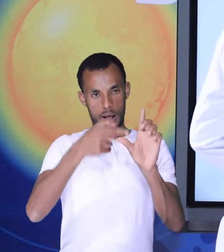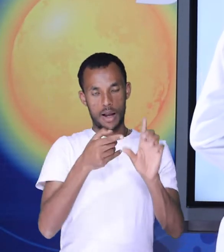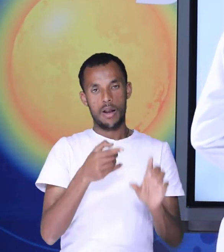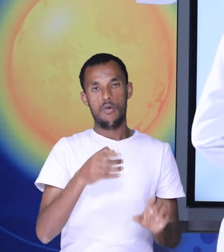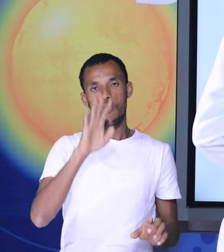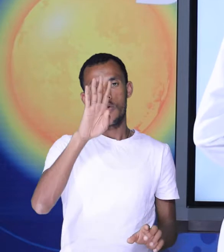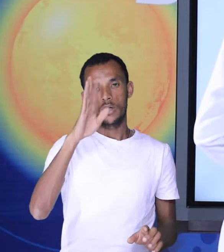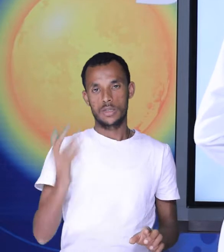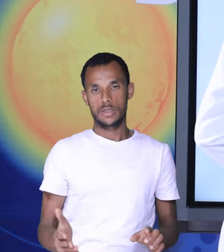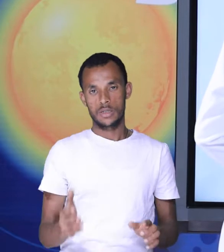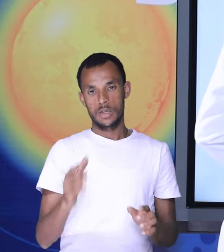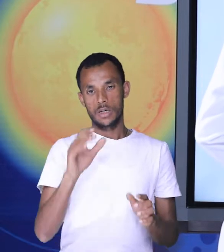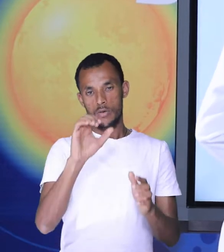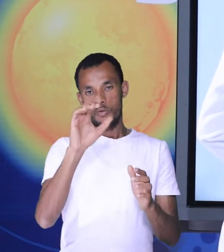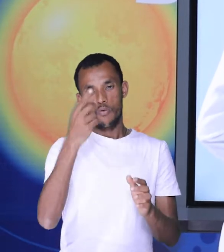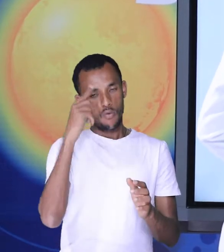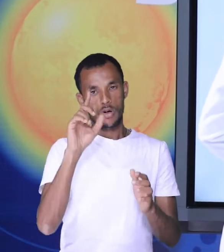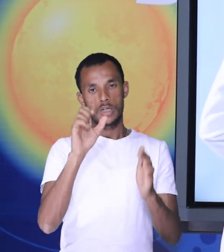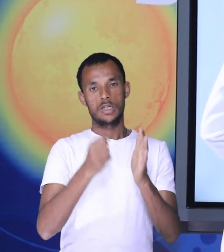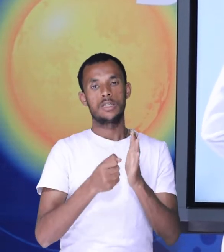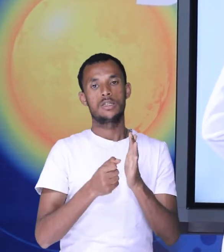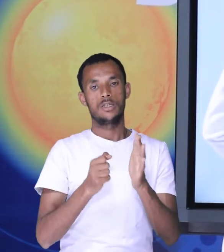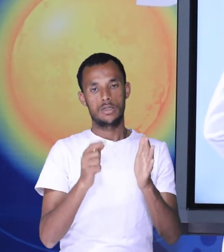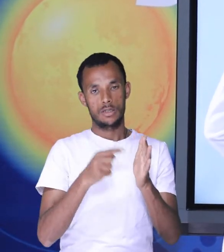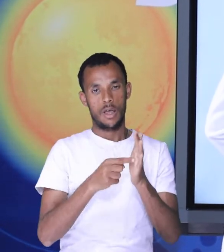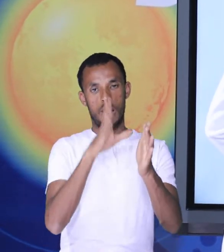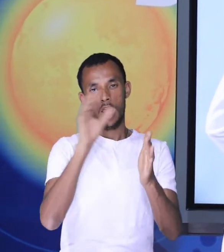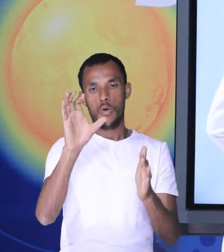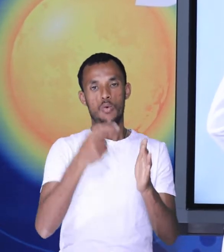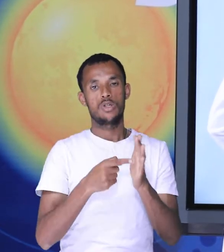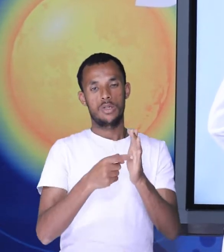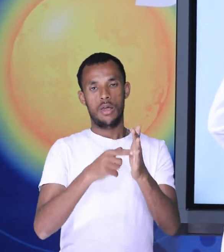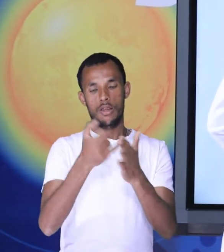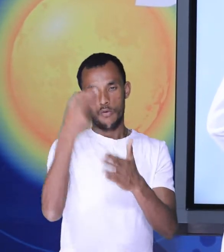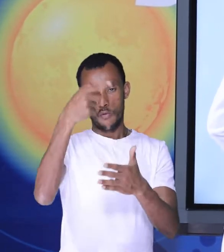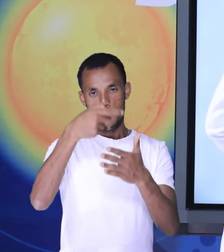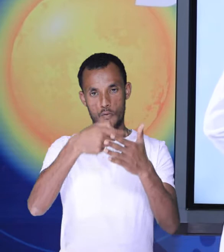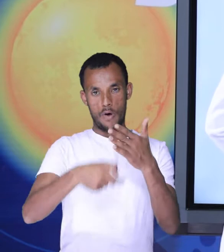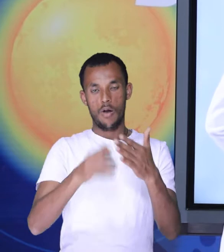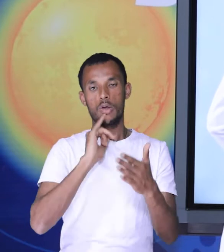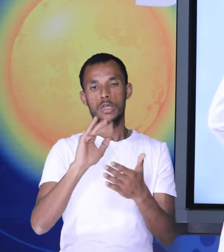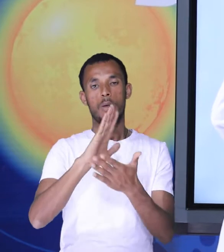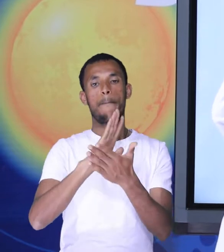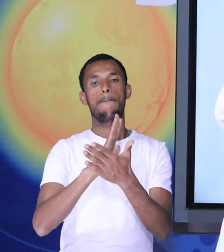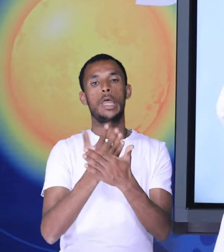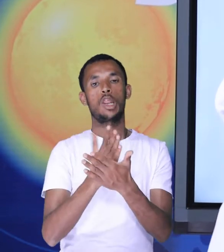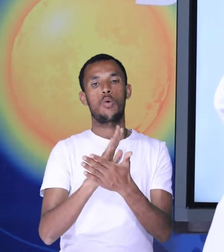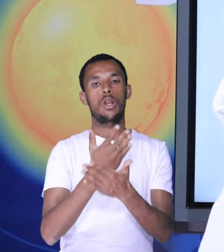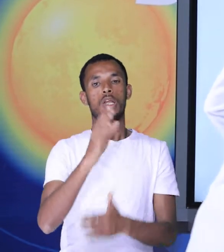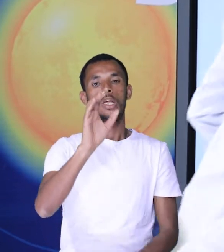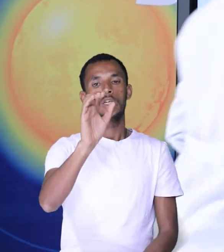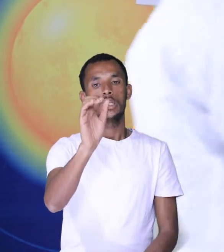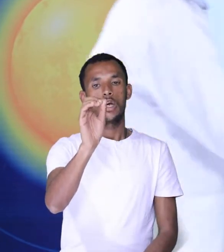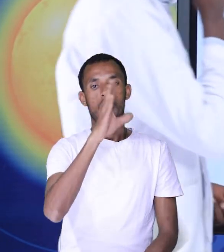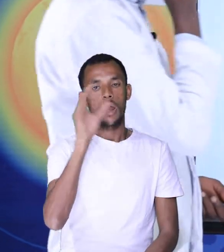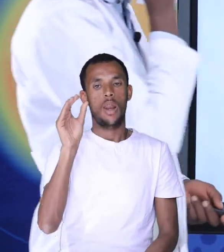and cosine. For sine and cosine, its value is between 0 and